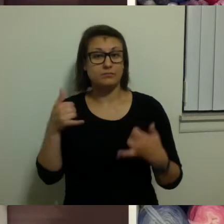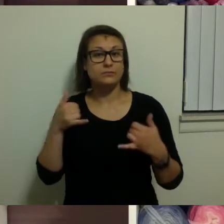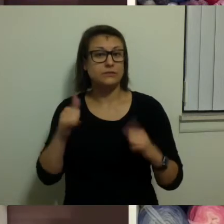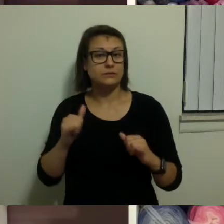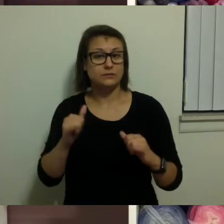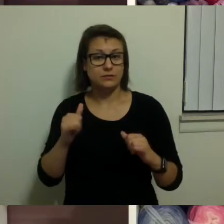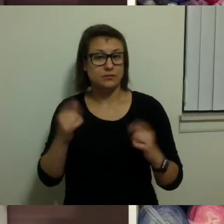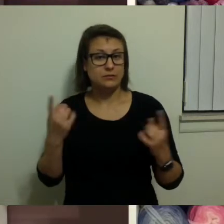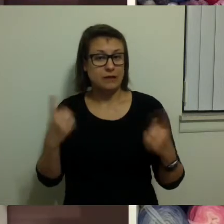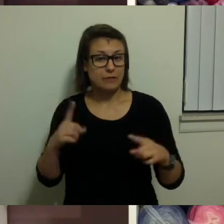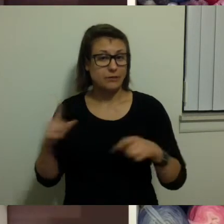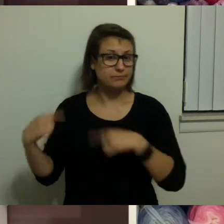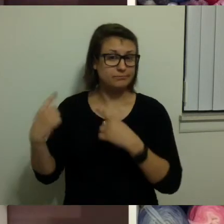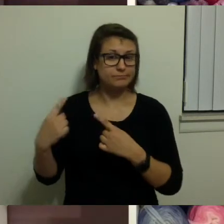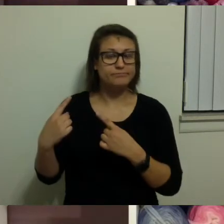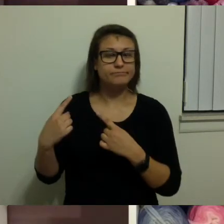started 2 weeks ago.